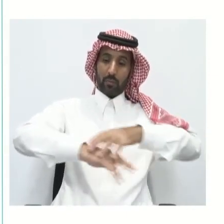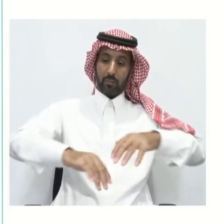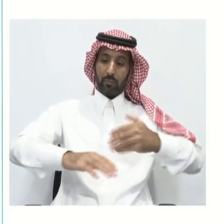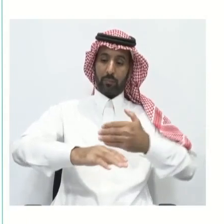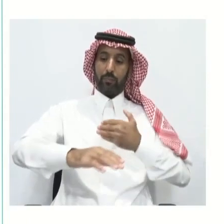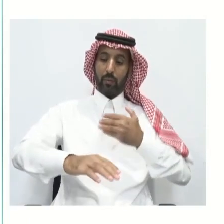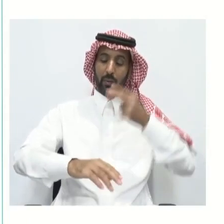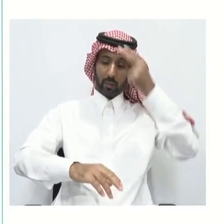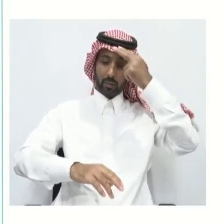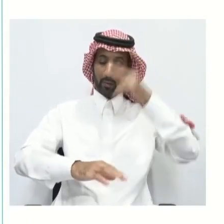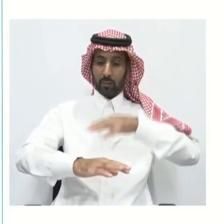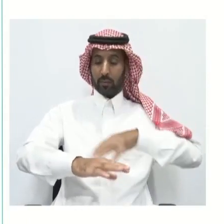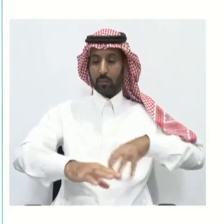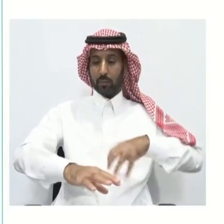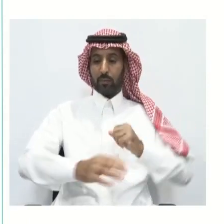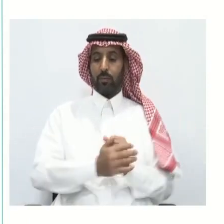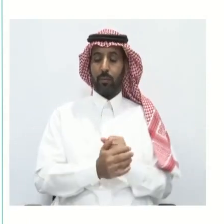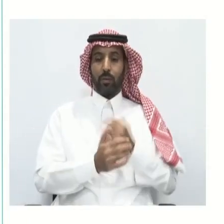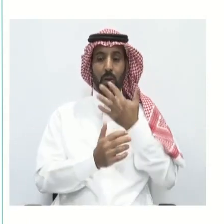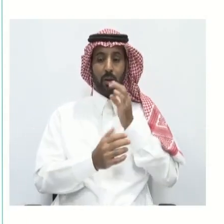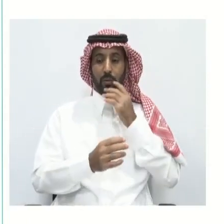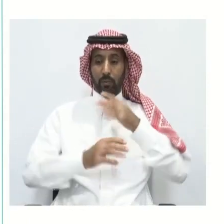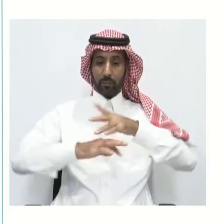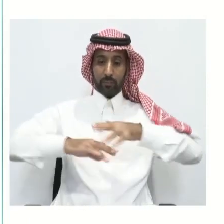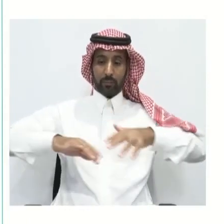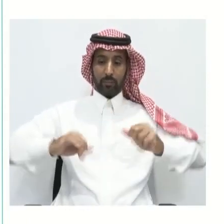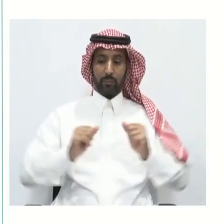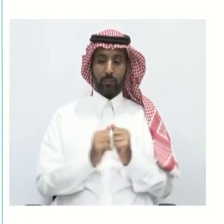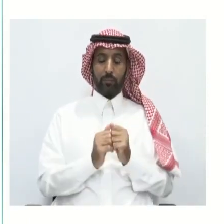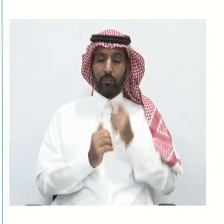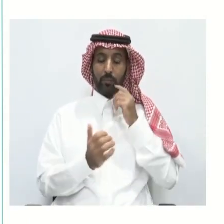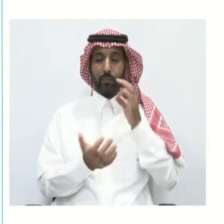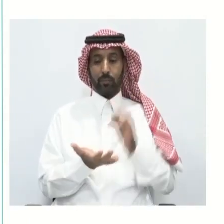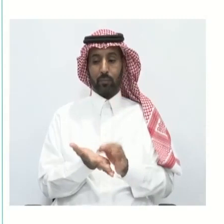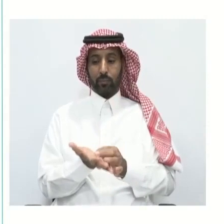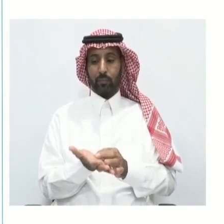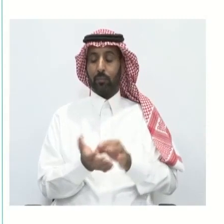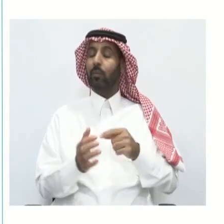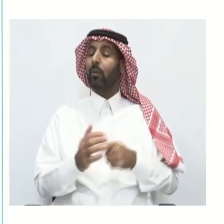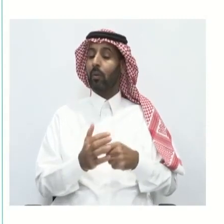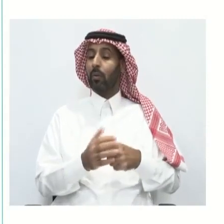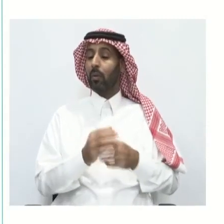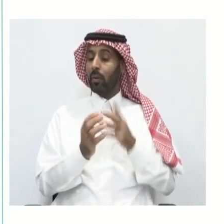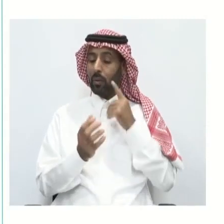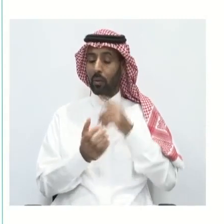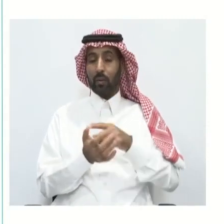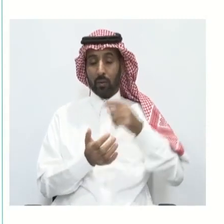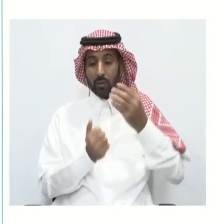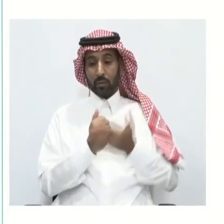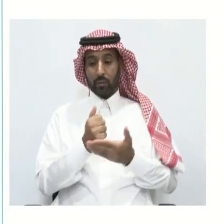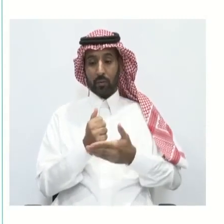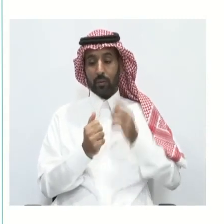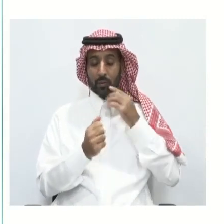Arabia. Coastal city on the Red Sea. It is the capital city of Jazan province near the